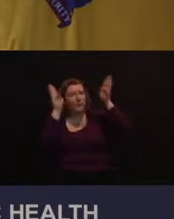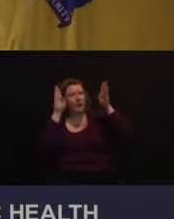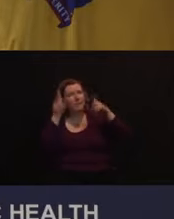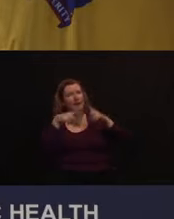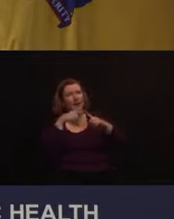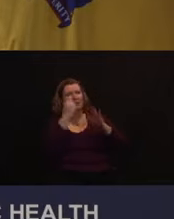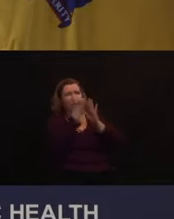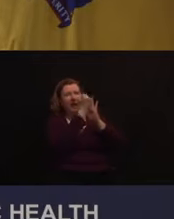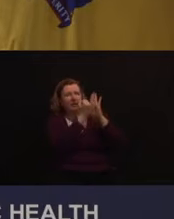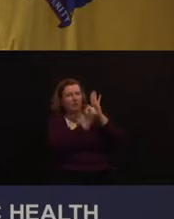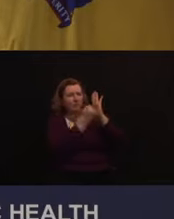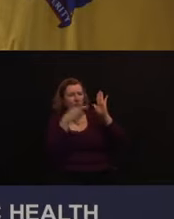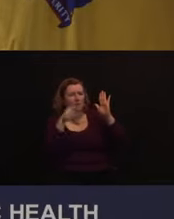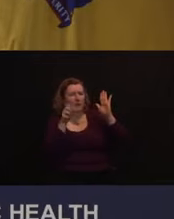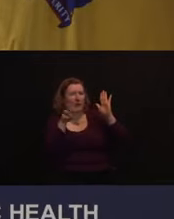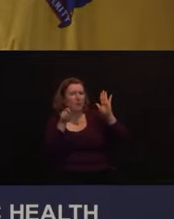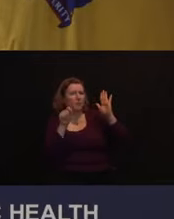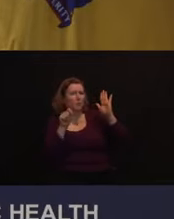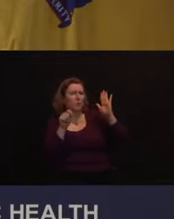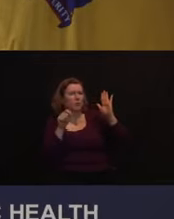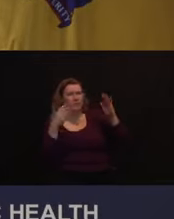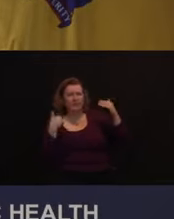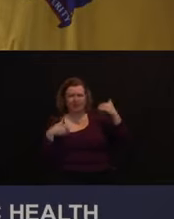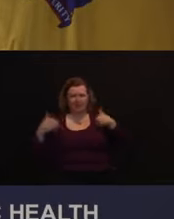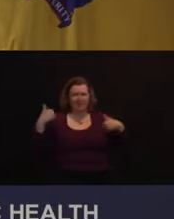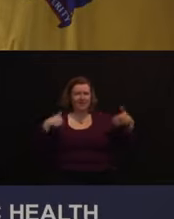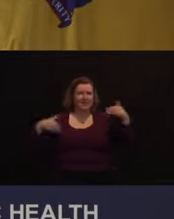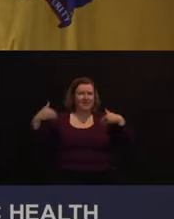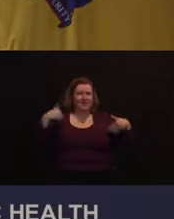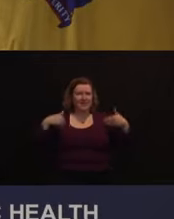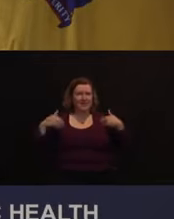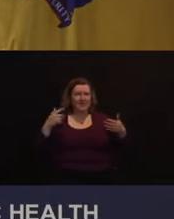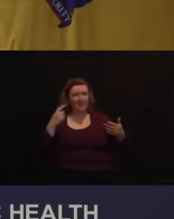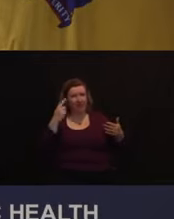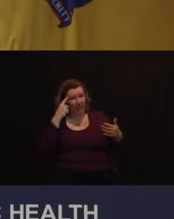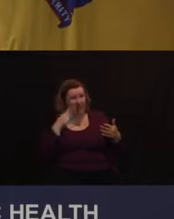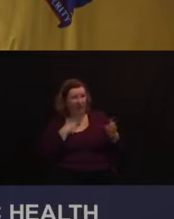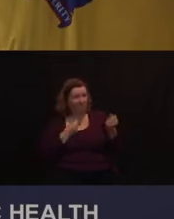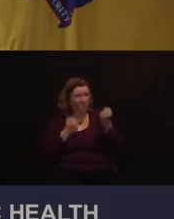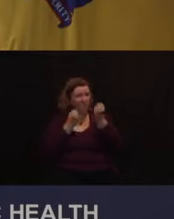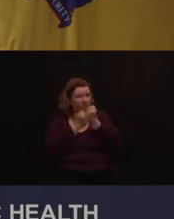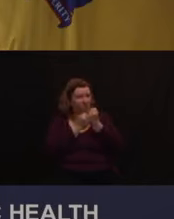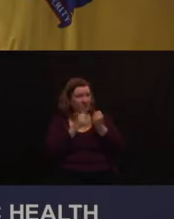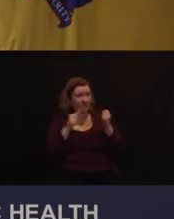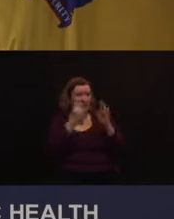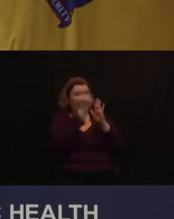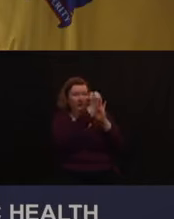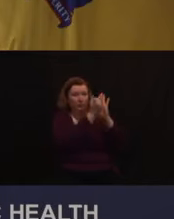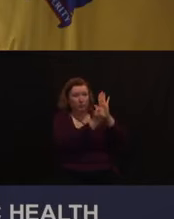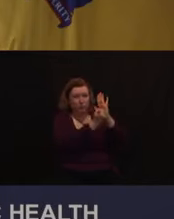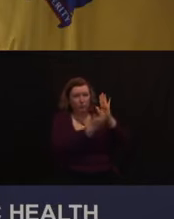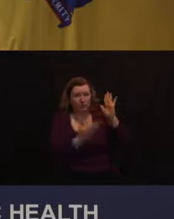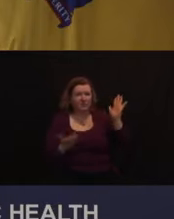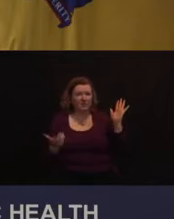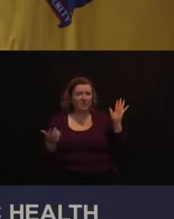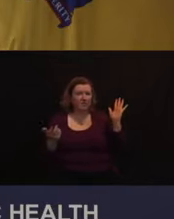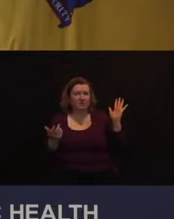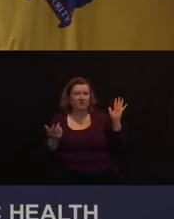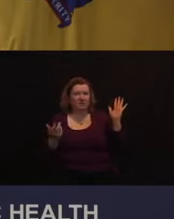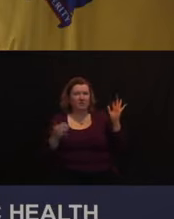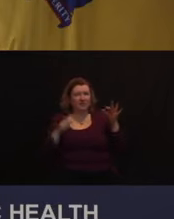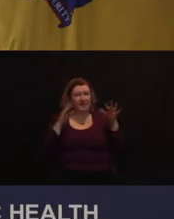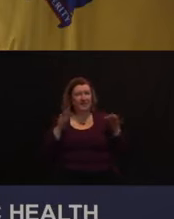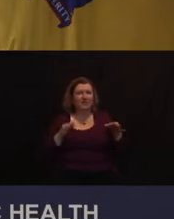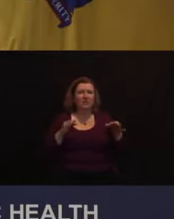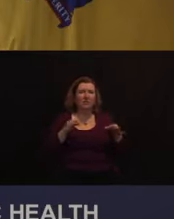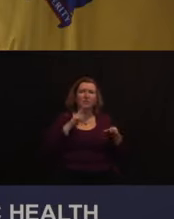a lot, and folks have tagged me as a supporter of this idea. I personally think, Judy, this has got to come from the feds and the CDC. Has